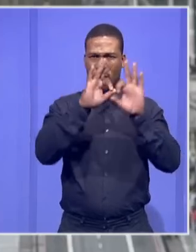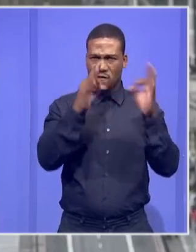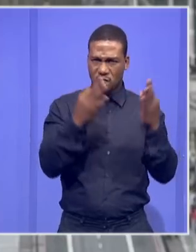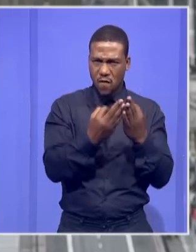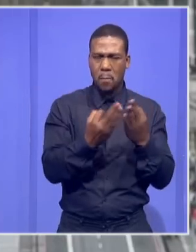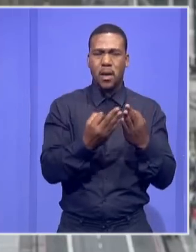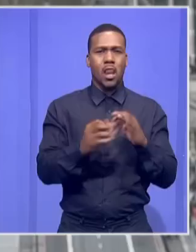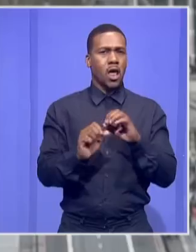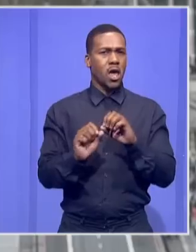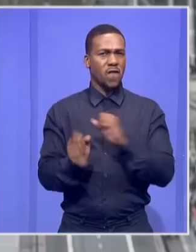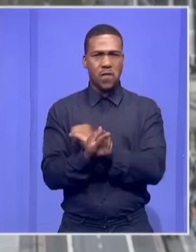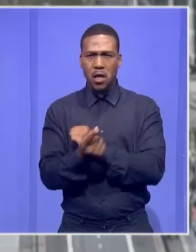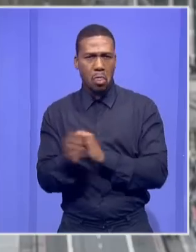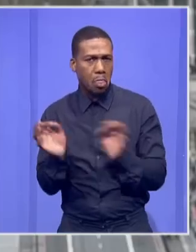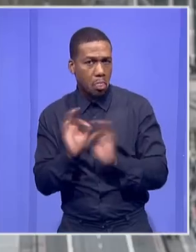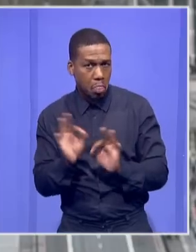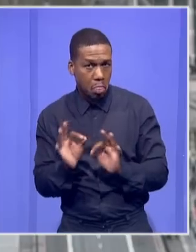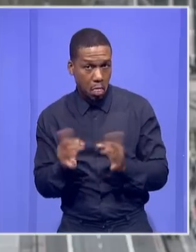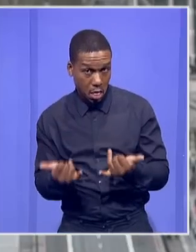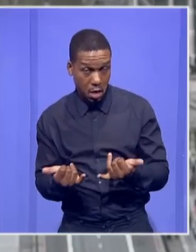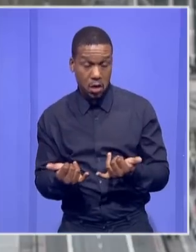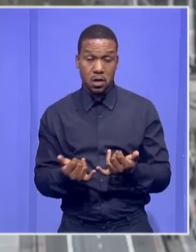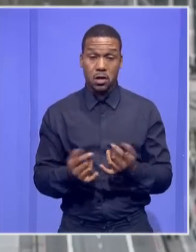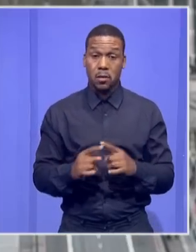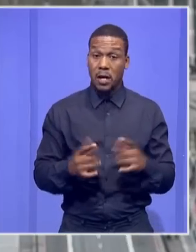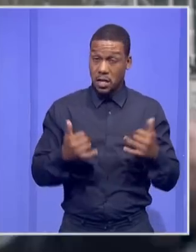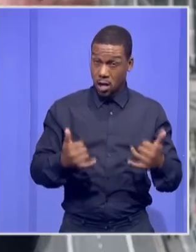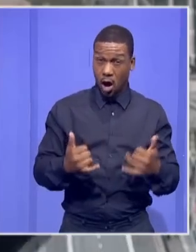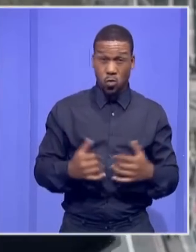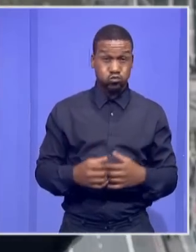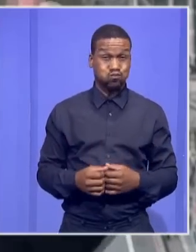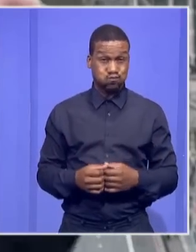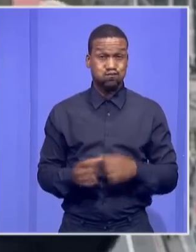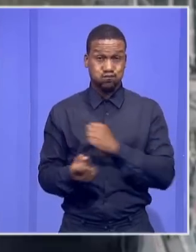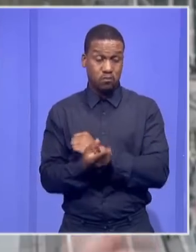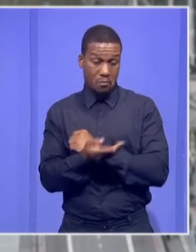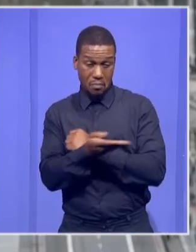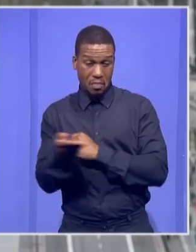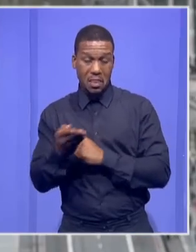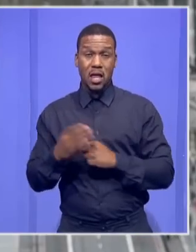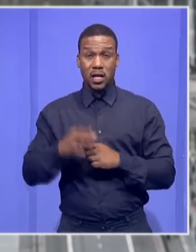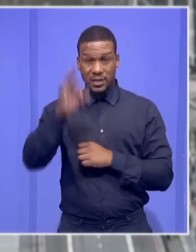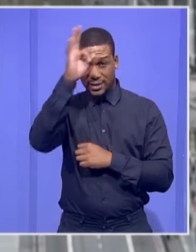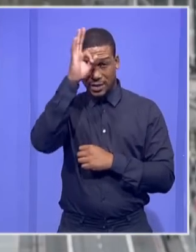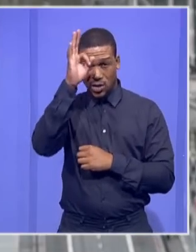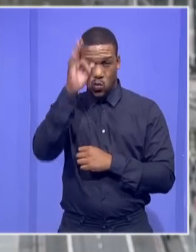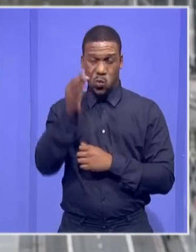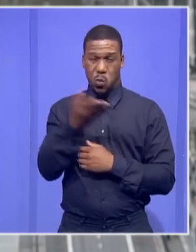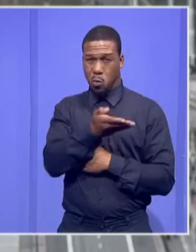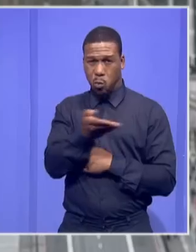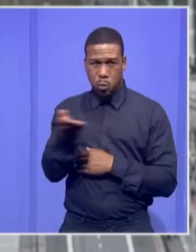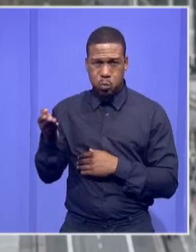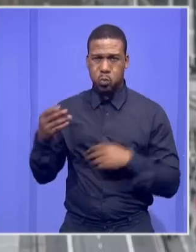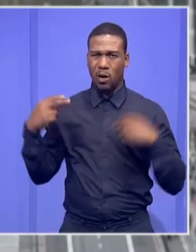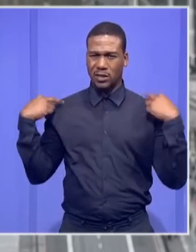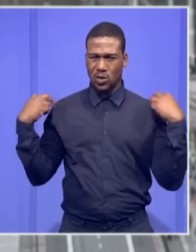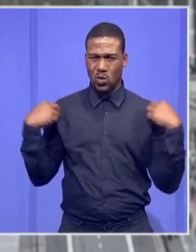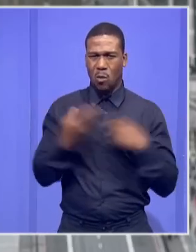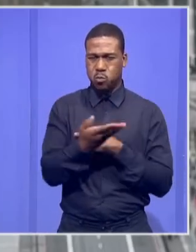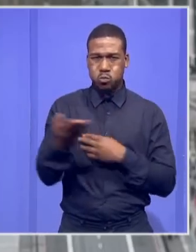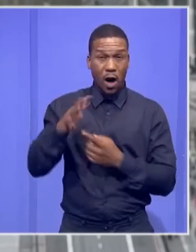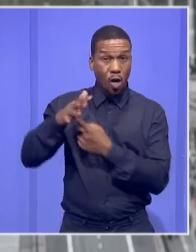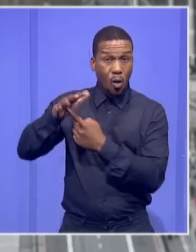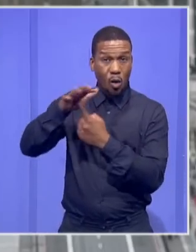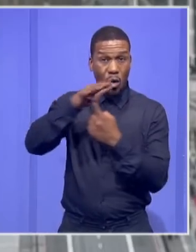is bustling. There is a huge security operation going on. You can probably hear there's a helicopter in the background behind me. There are